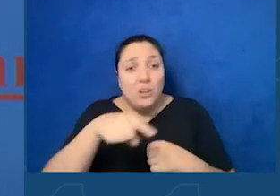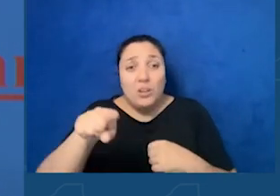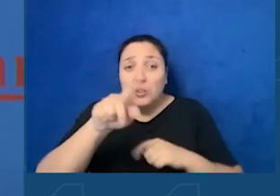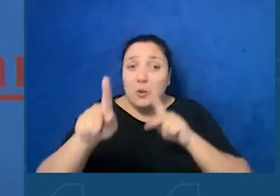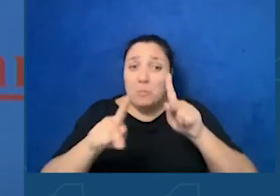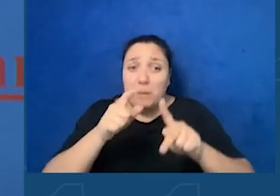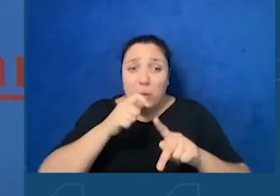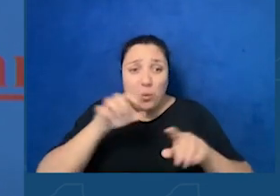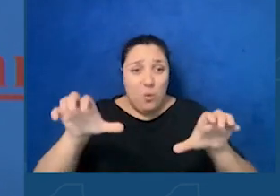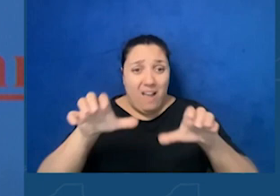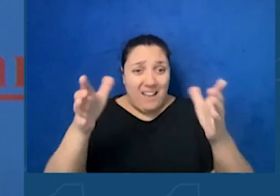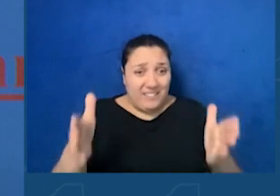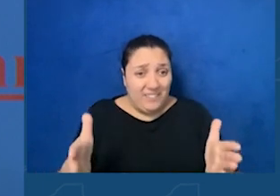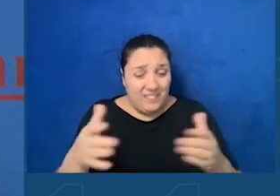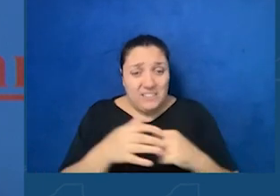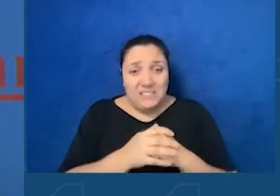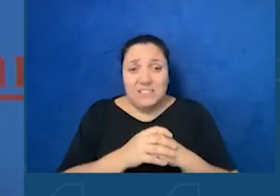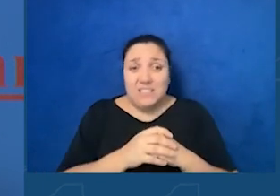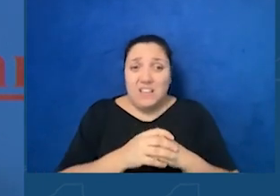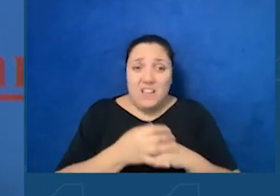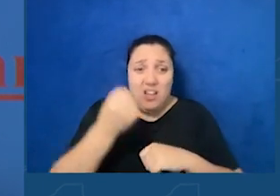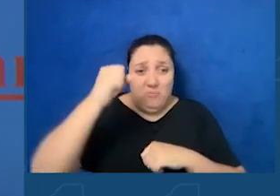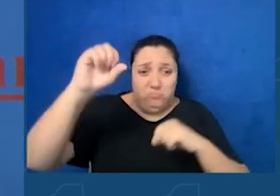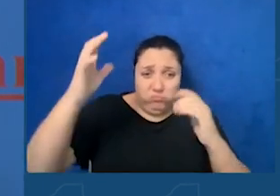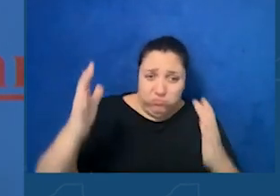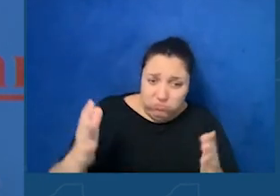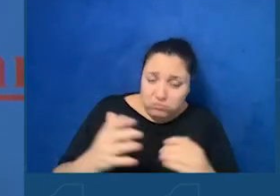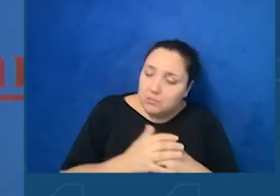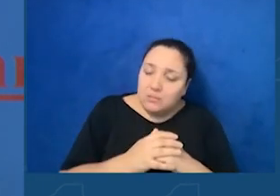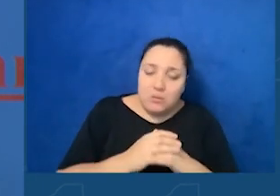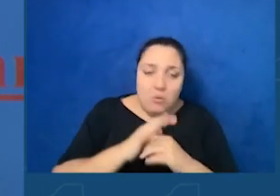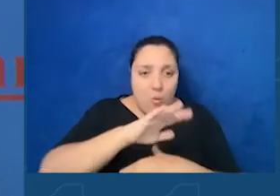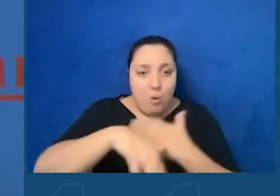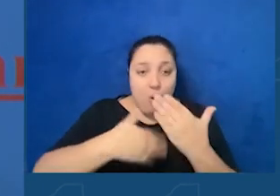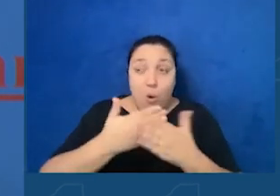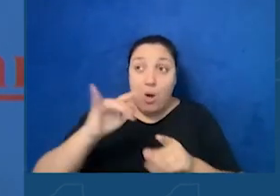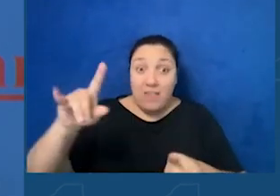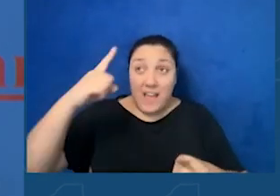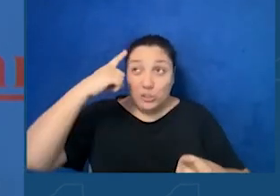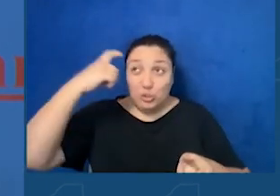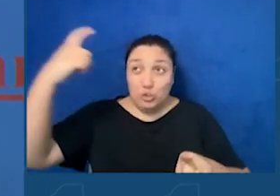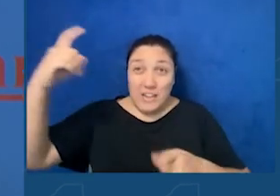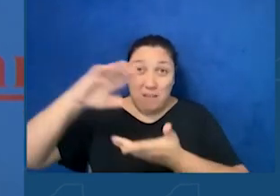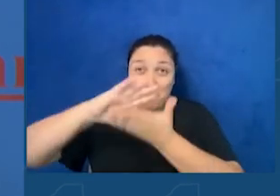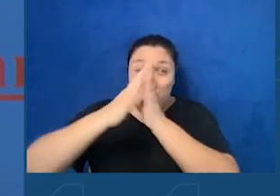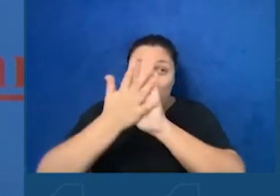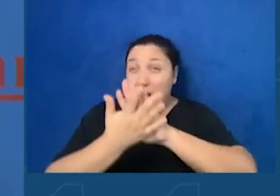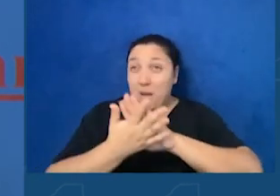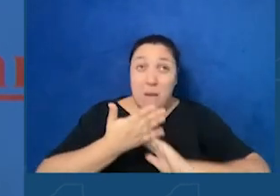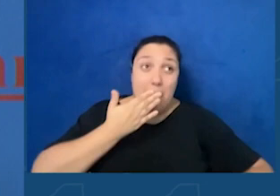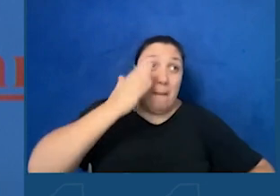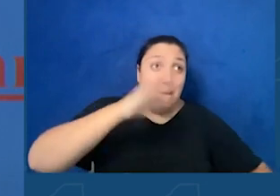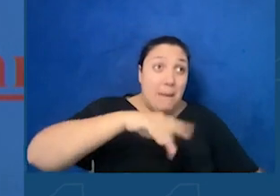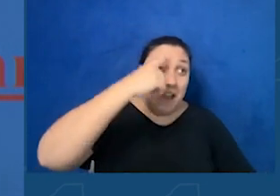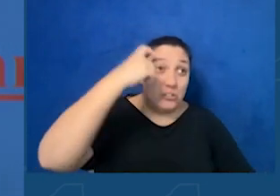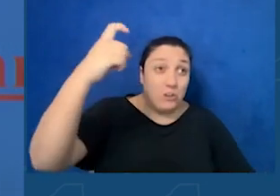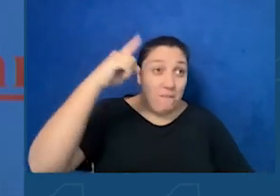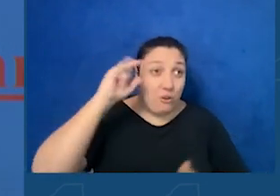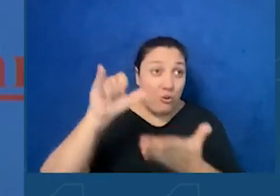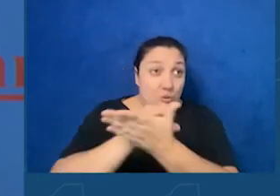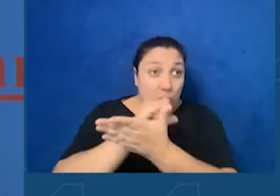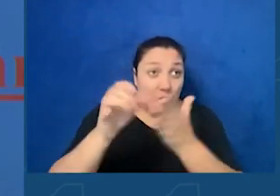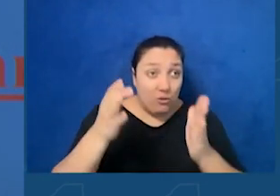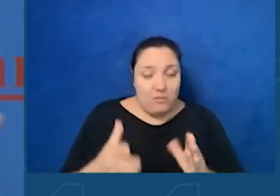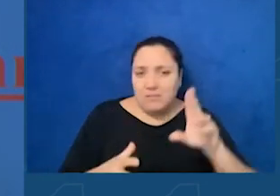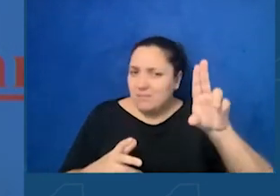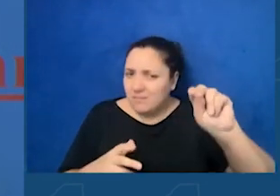dream, we will not let this dream become a nightmare for fellow New Yorkers. We'll stand up and fight for them every single day. That is my